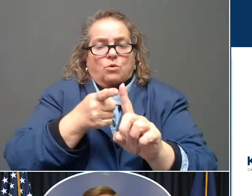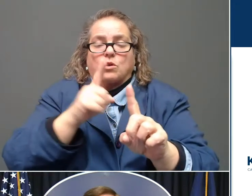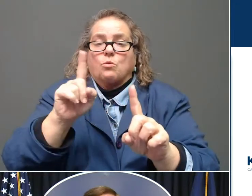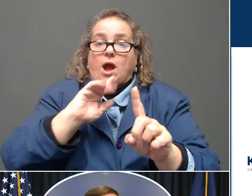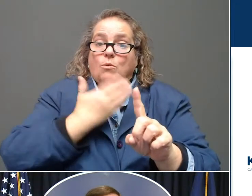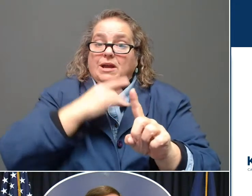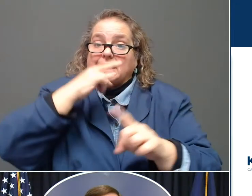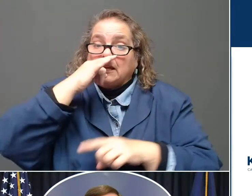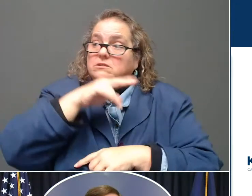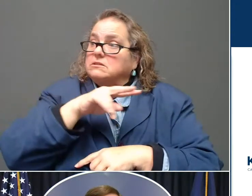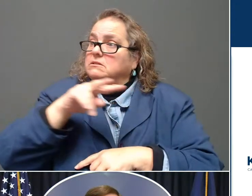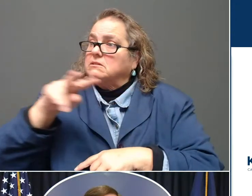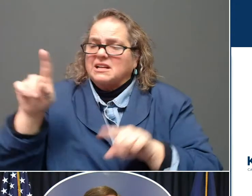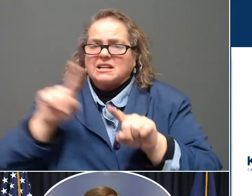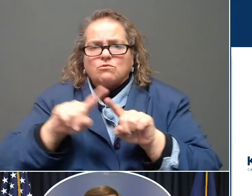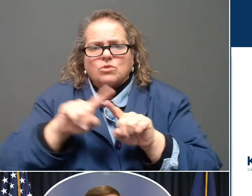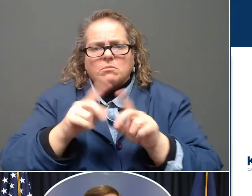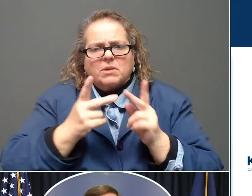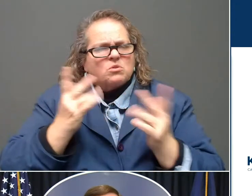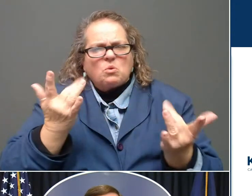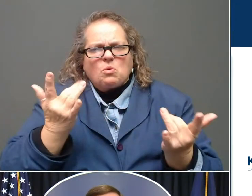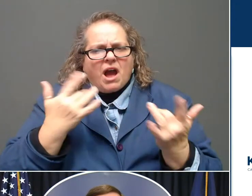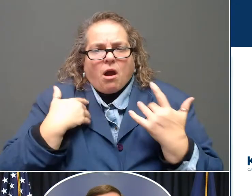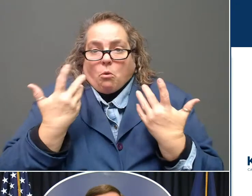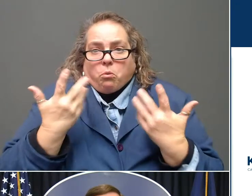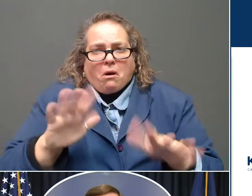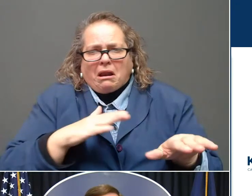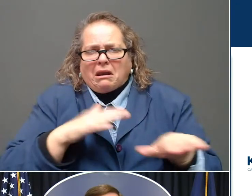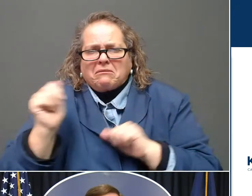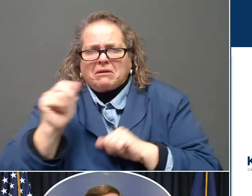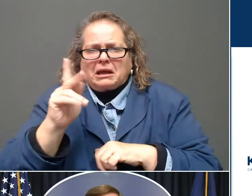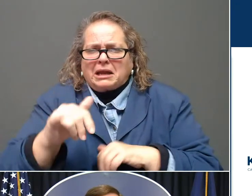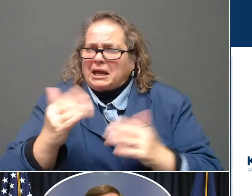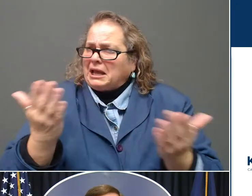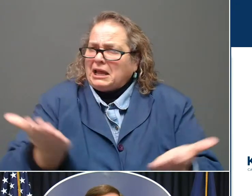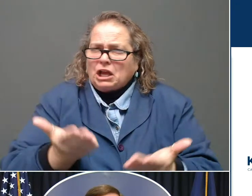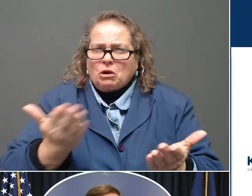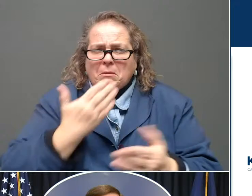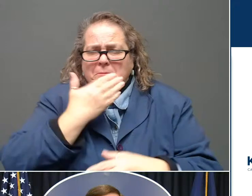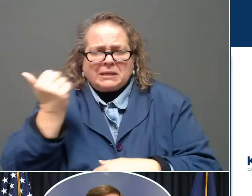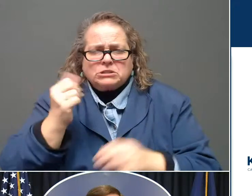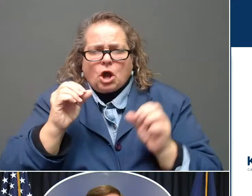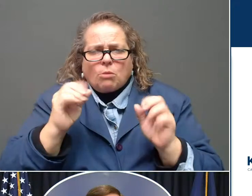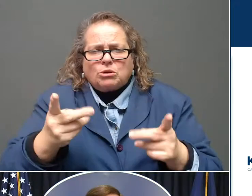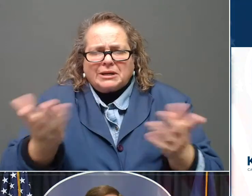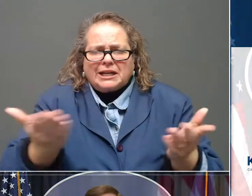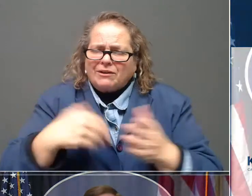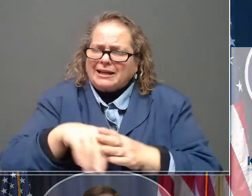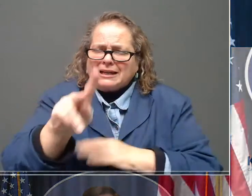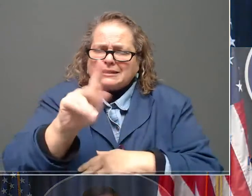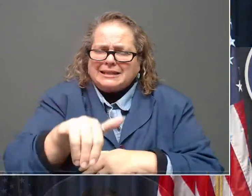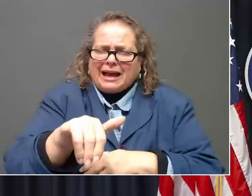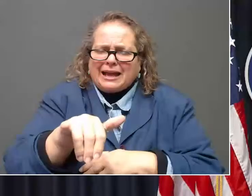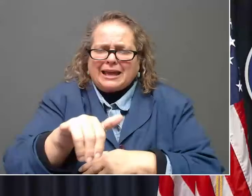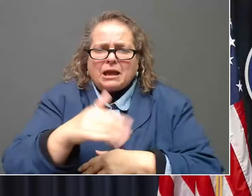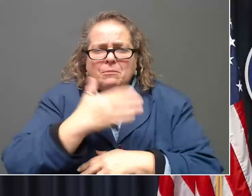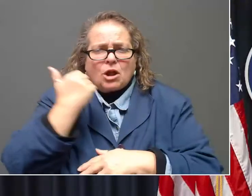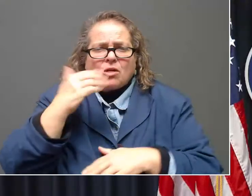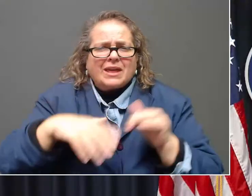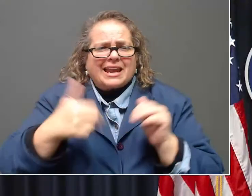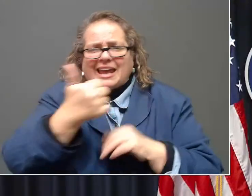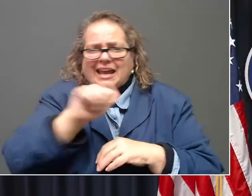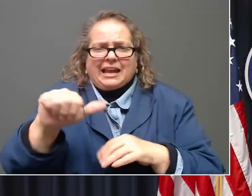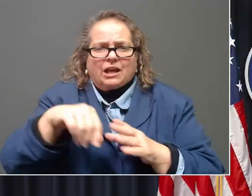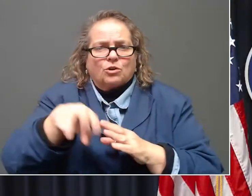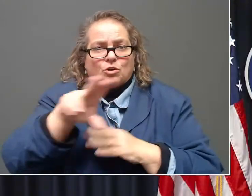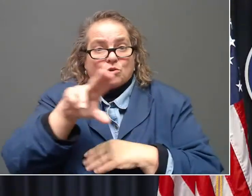would say, why would I leave when the best opportunities in the United States are right here in Kentucky? I think that's possible, and I'm committed to